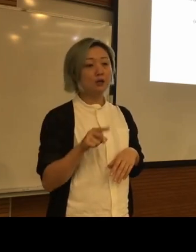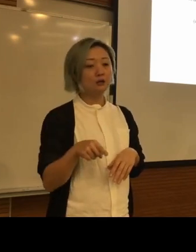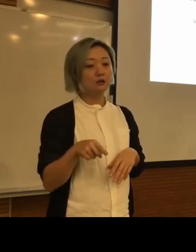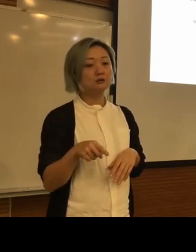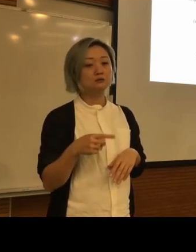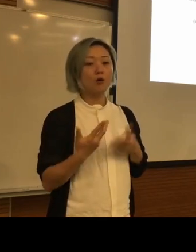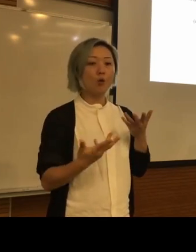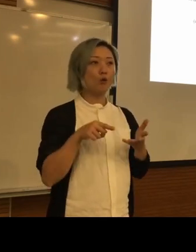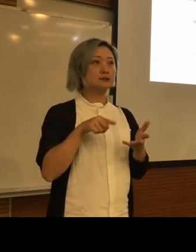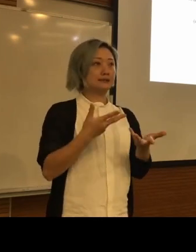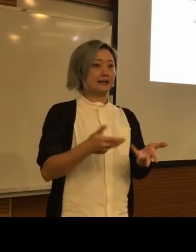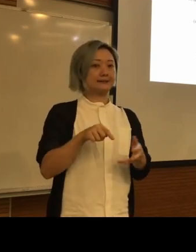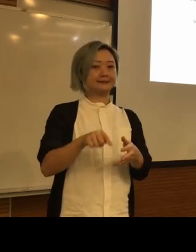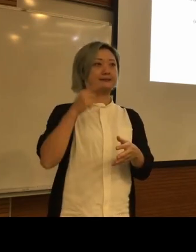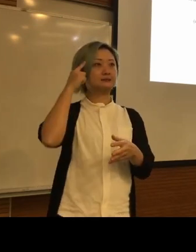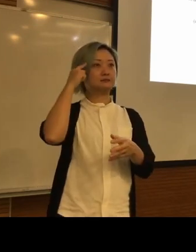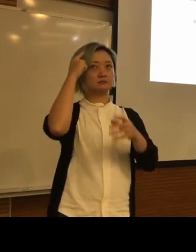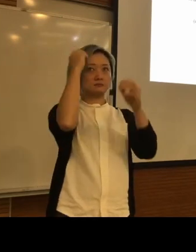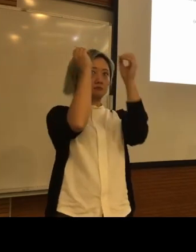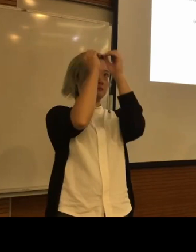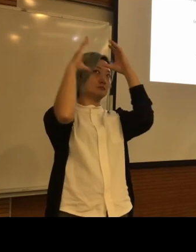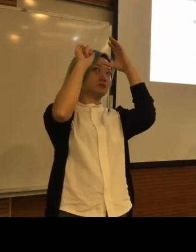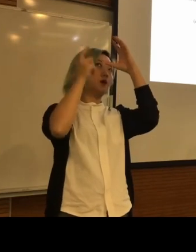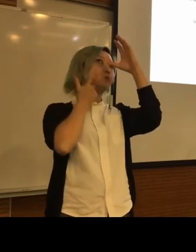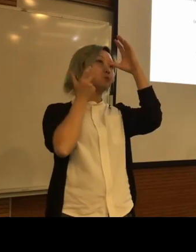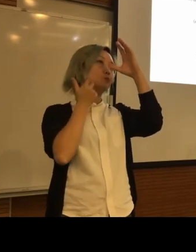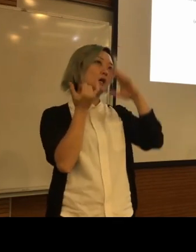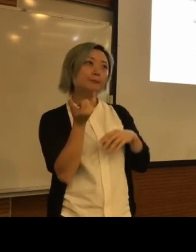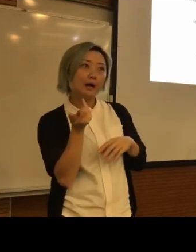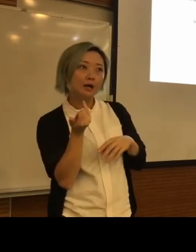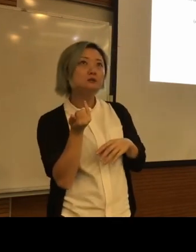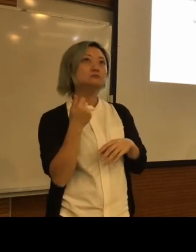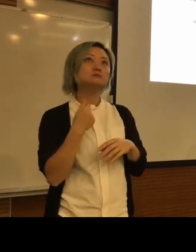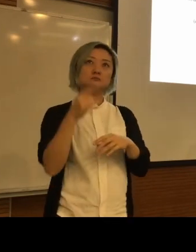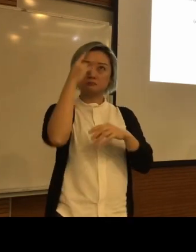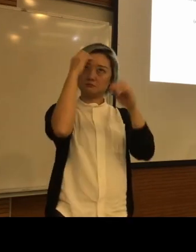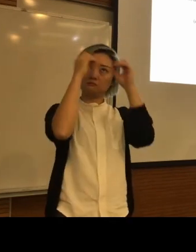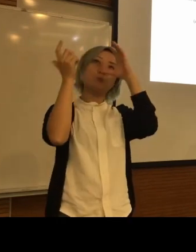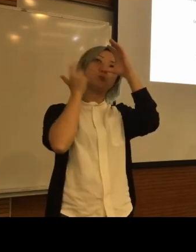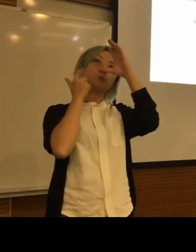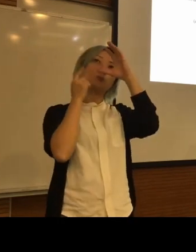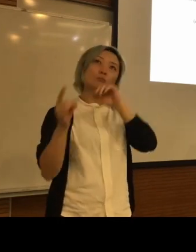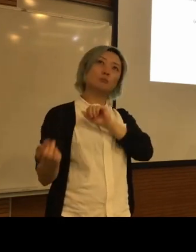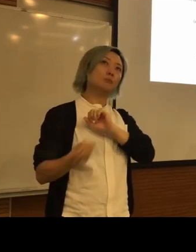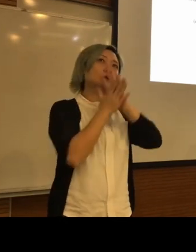the idea or an ideology that it should be conceptual will trigger more